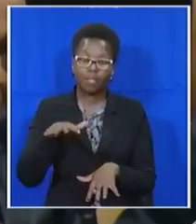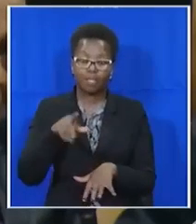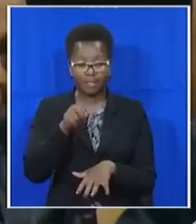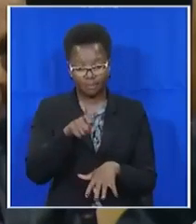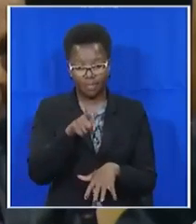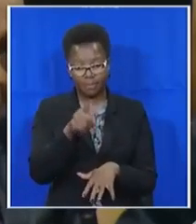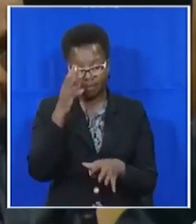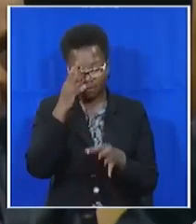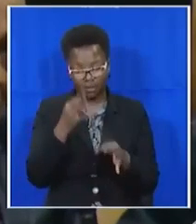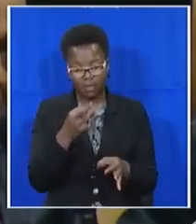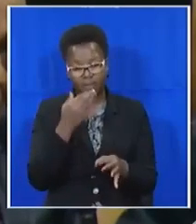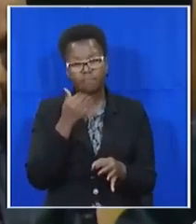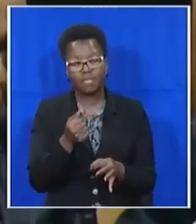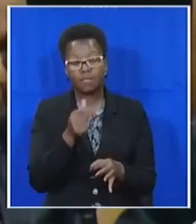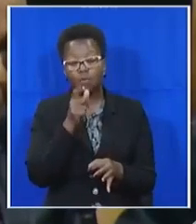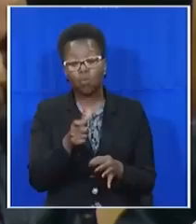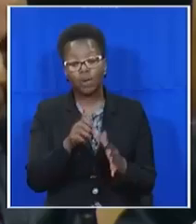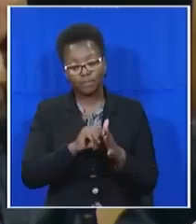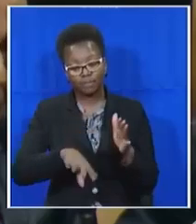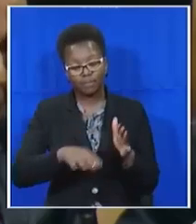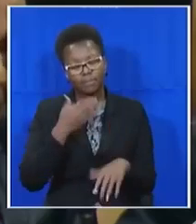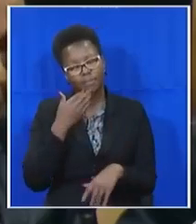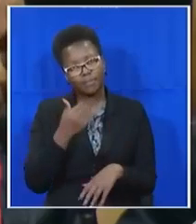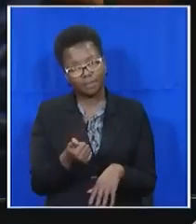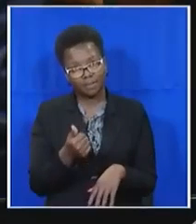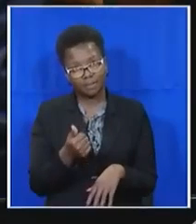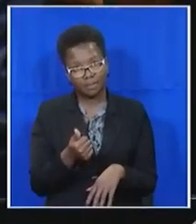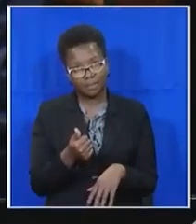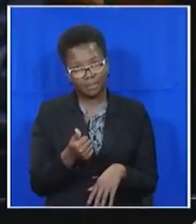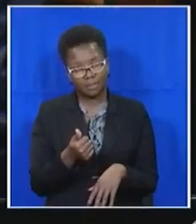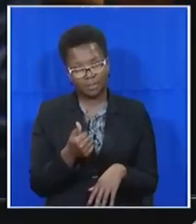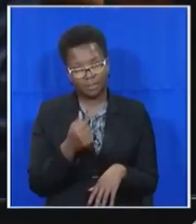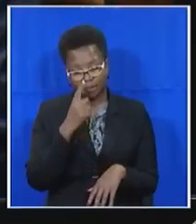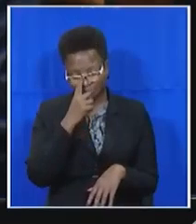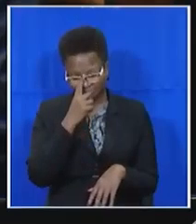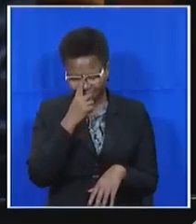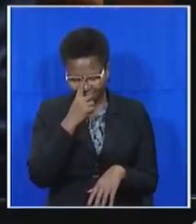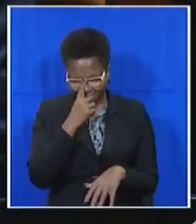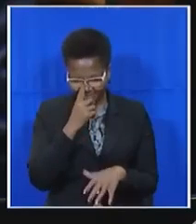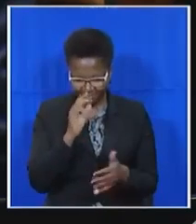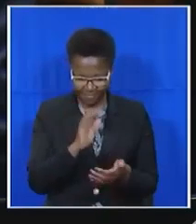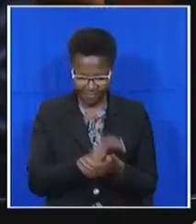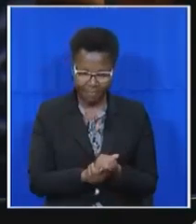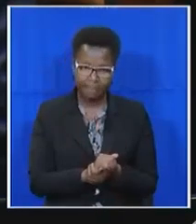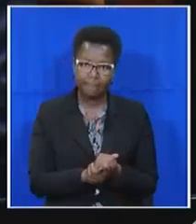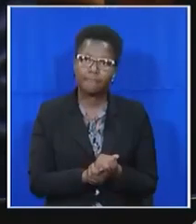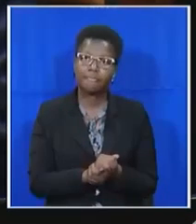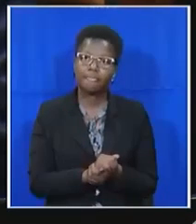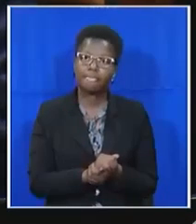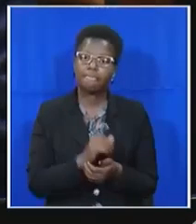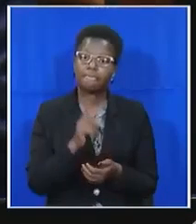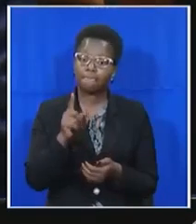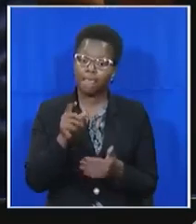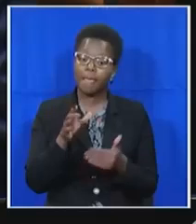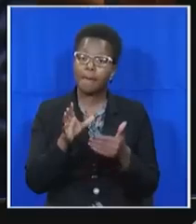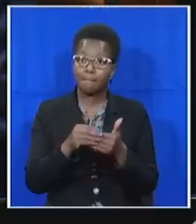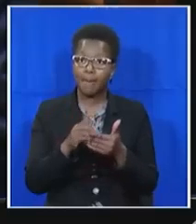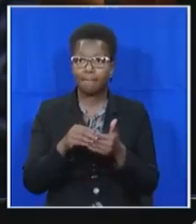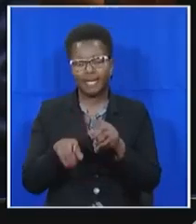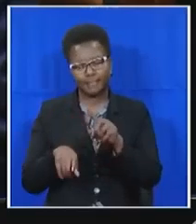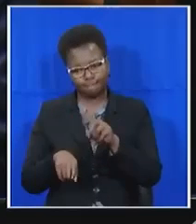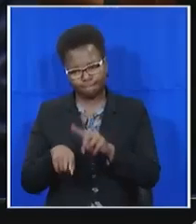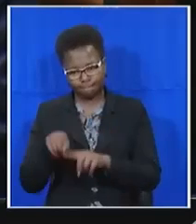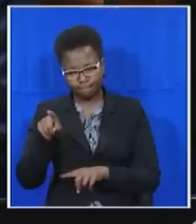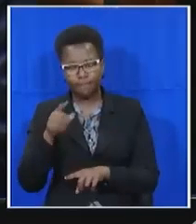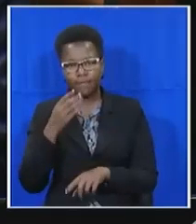Honorable member... And that you must withdraw. Honorable member, I ask you not only to withdraw, but to also leave the chamber. Your remarks are